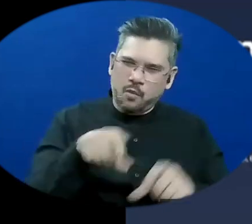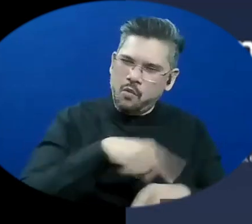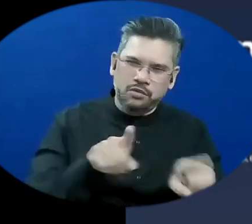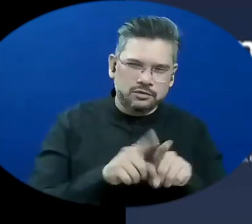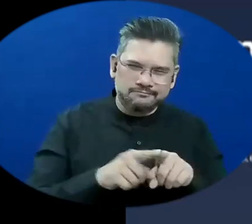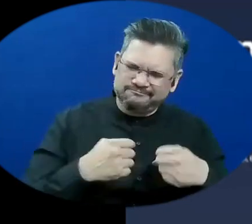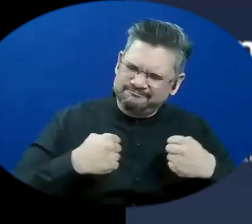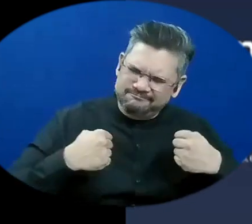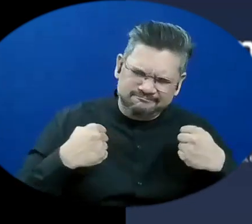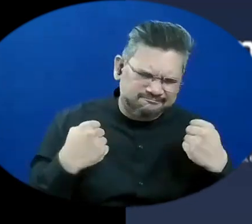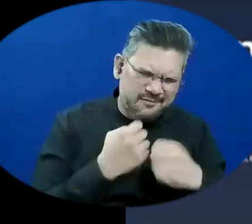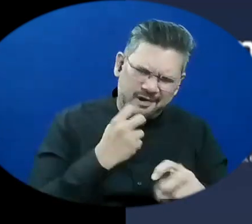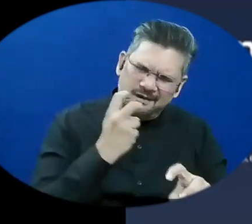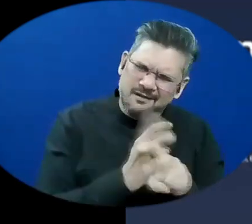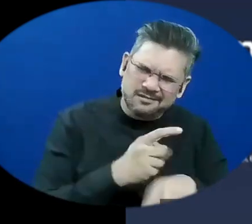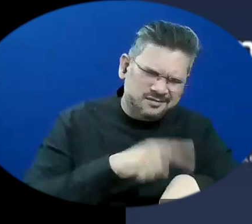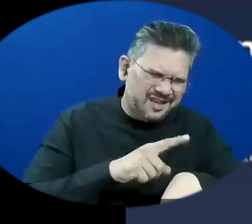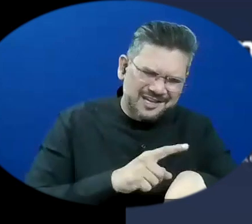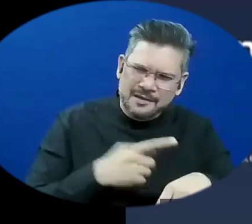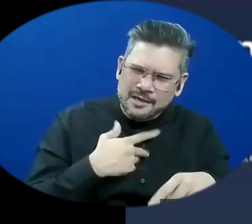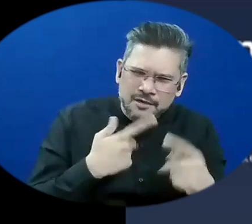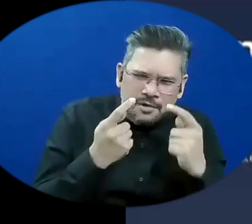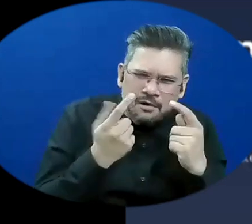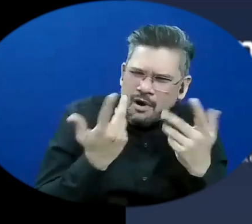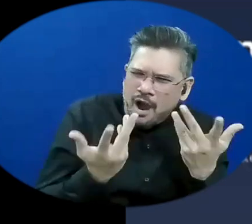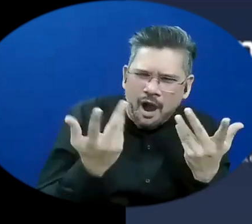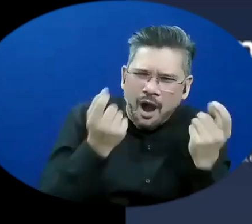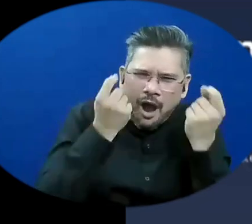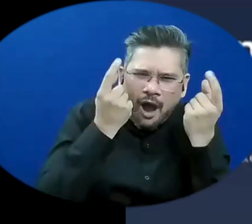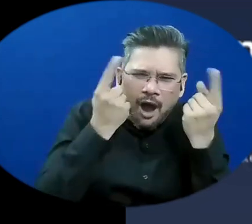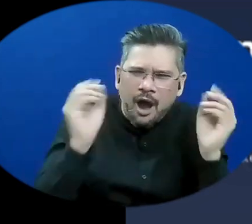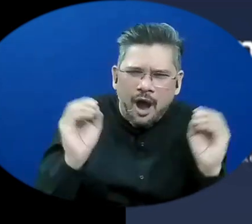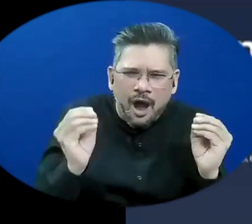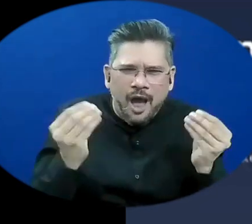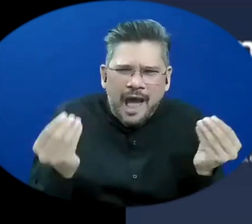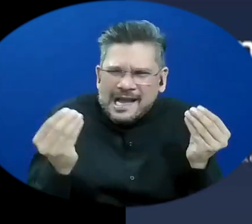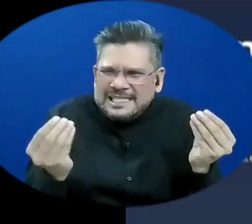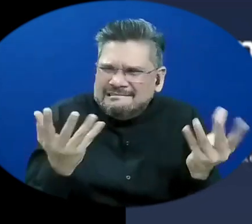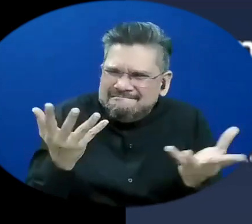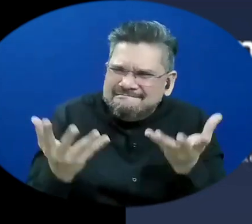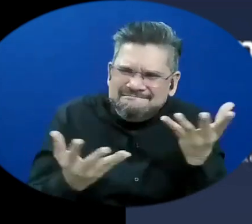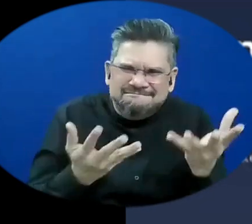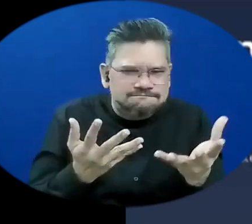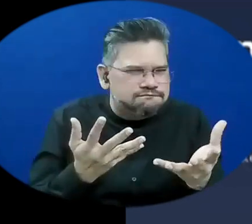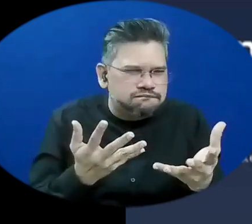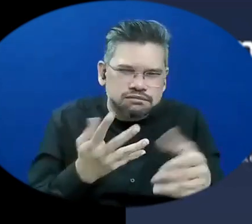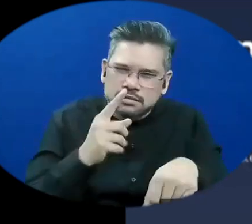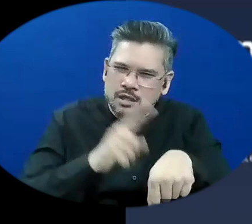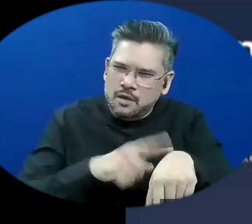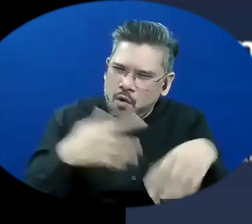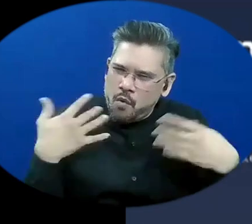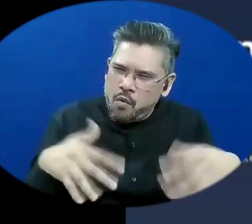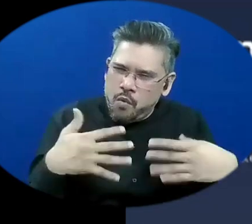But it's been a challenging time for us, but at the same time, as we grew to understand